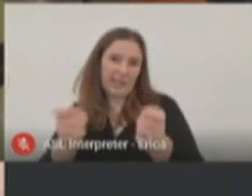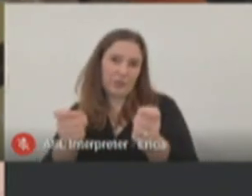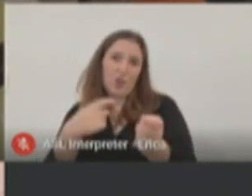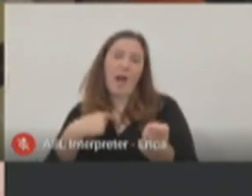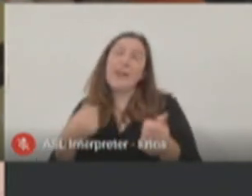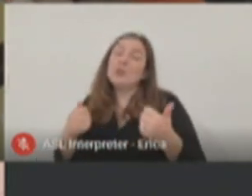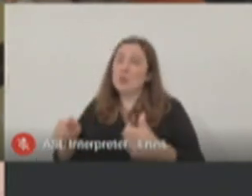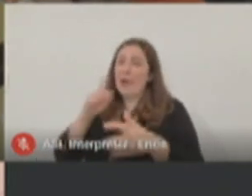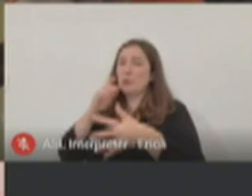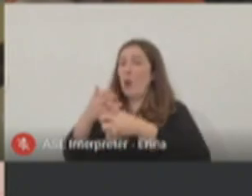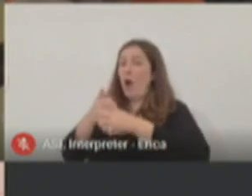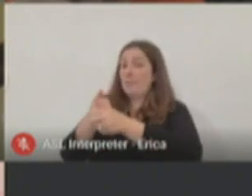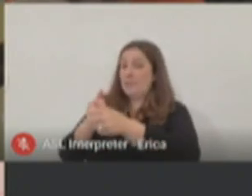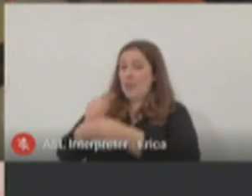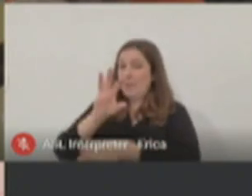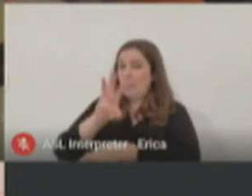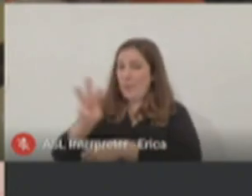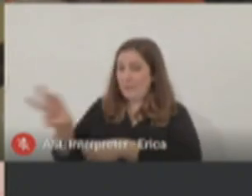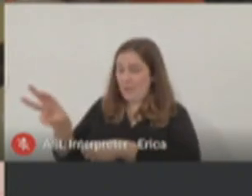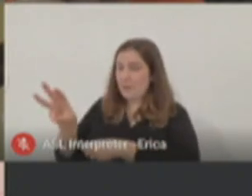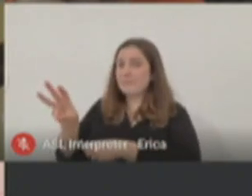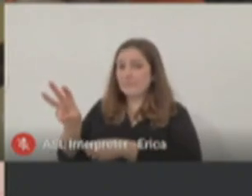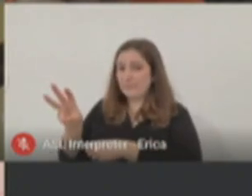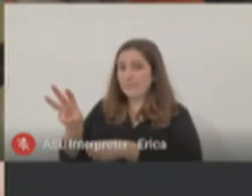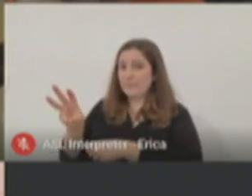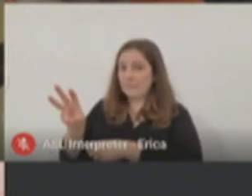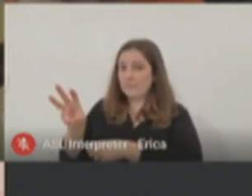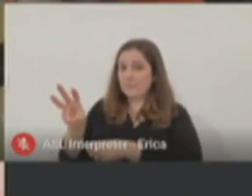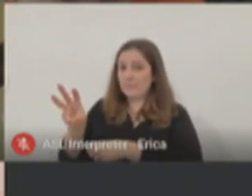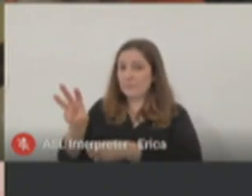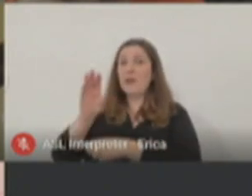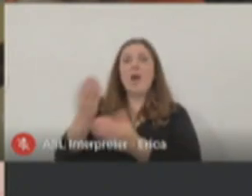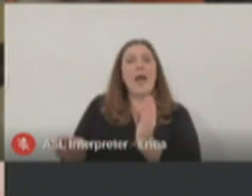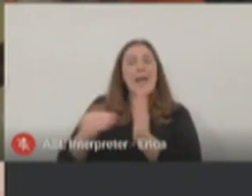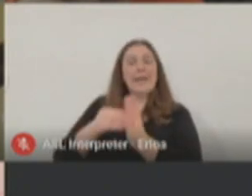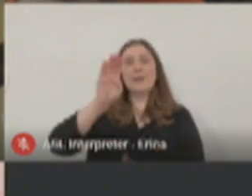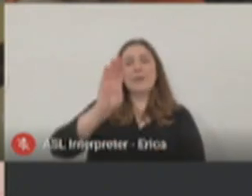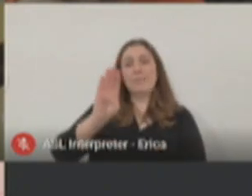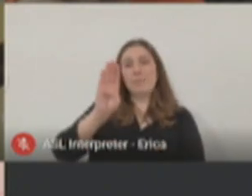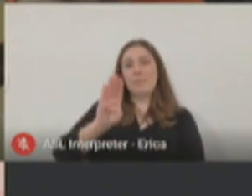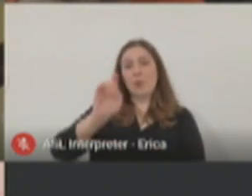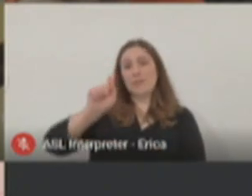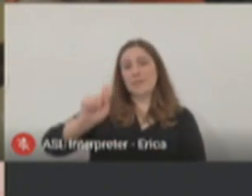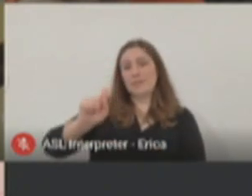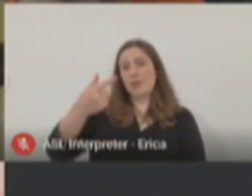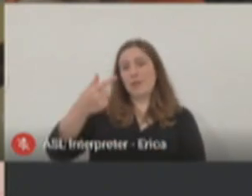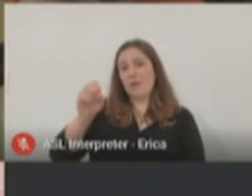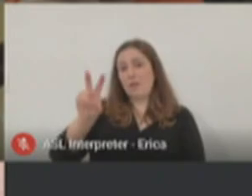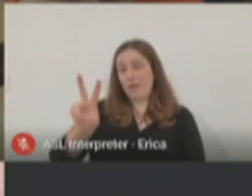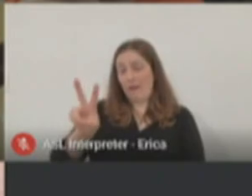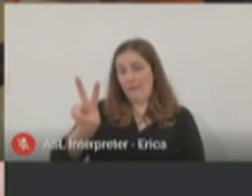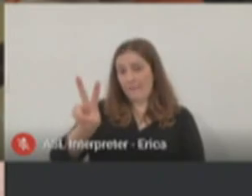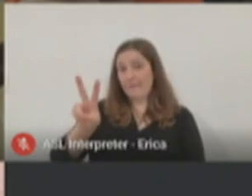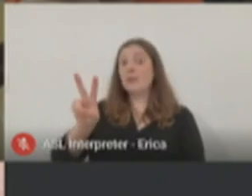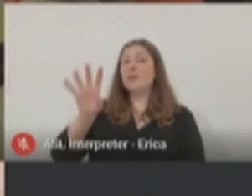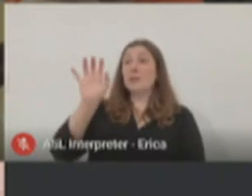that regularly on the city's website. It's boston.gov. If you go city.boston.gov,